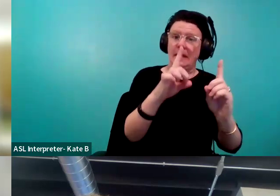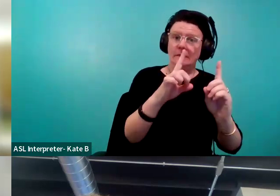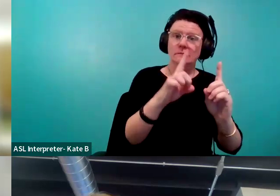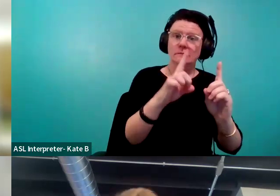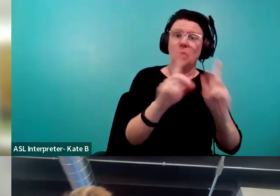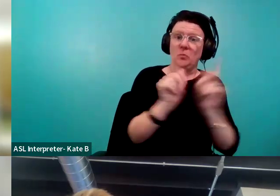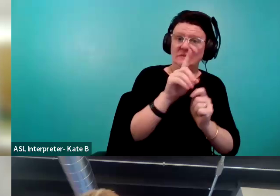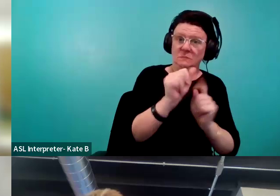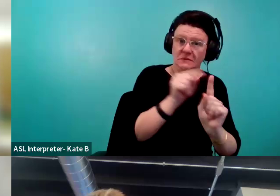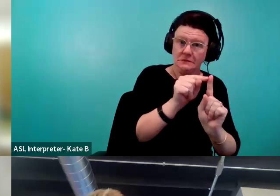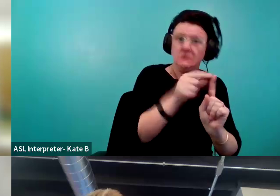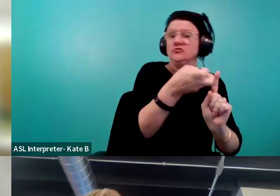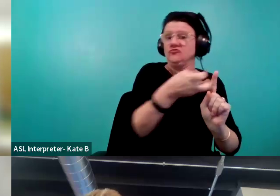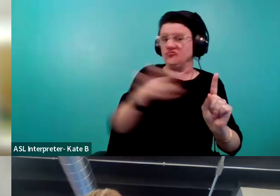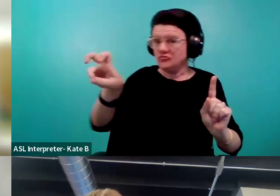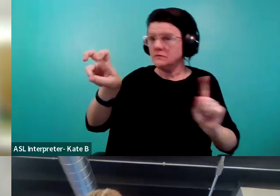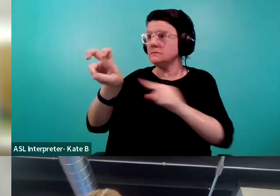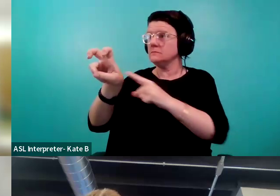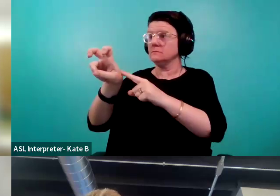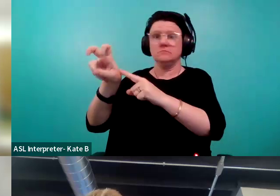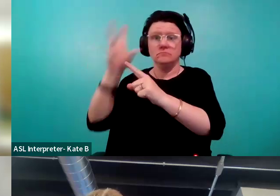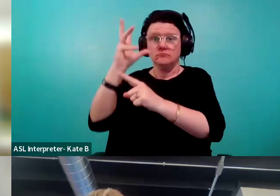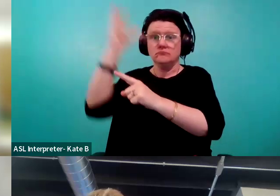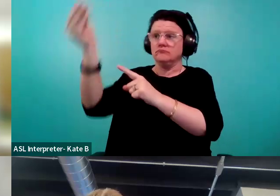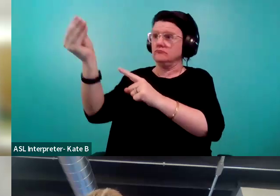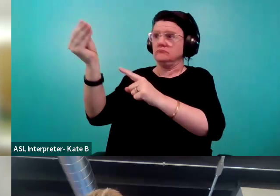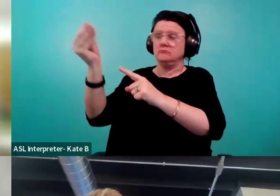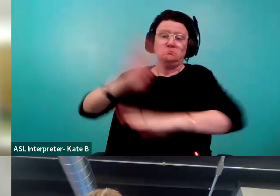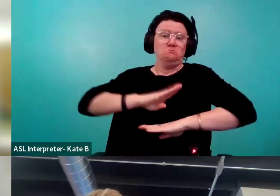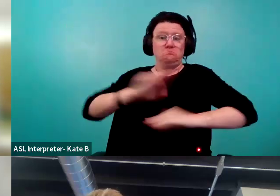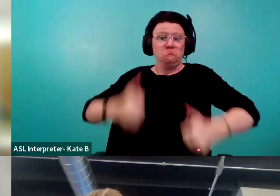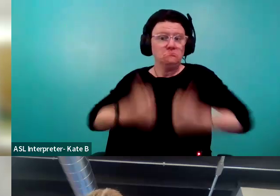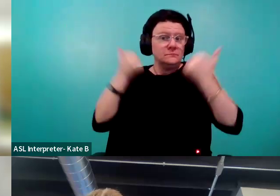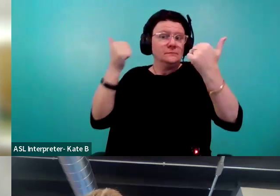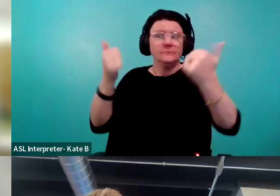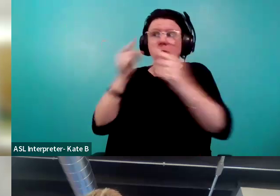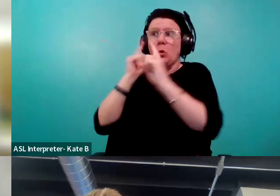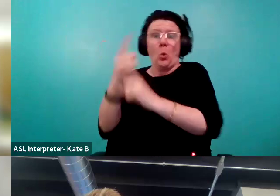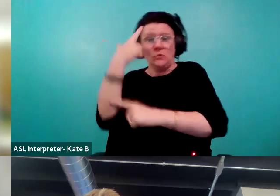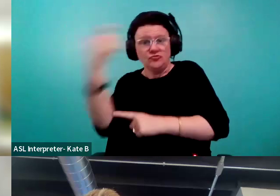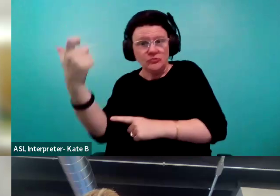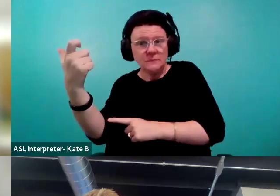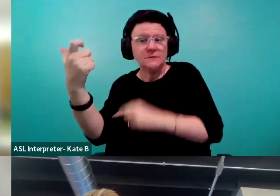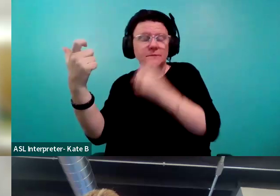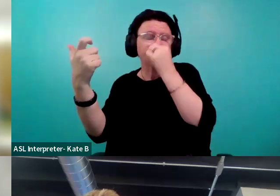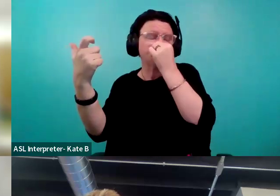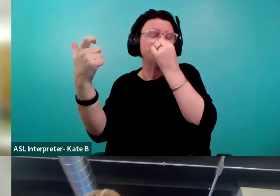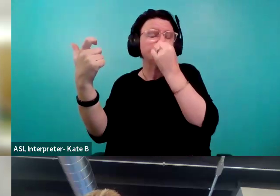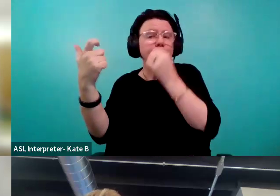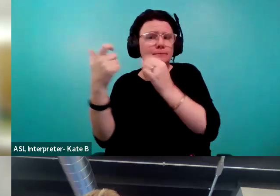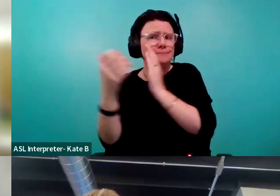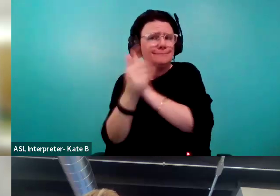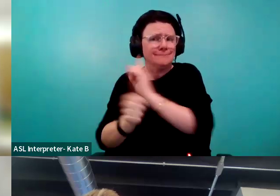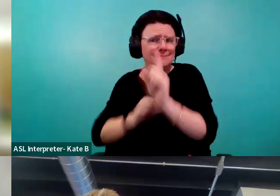into something that they'll be able to do to fulfill their life goals and dreams and use their